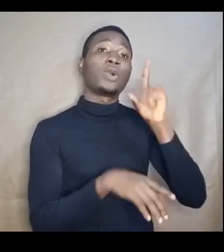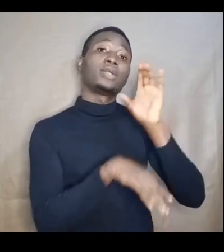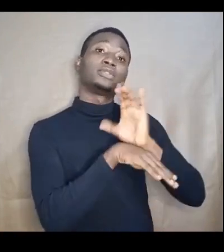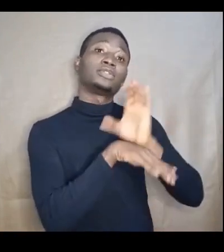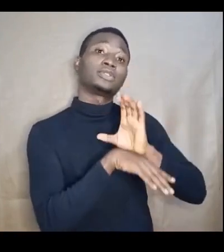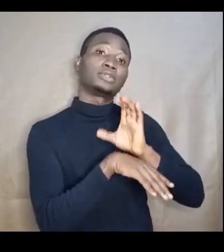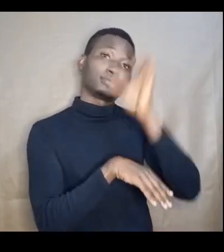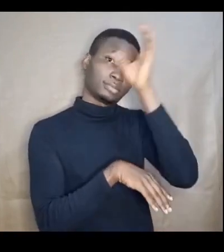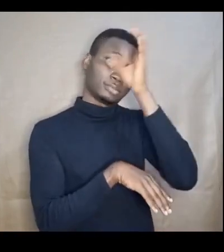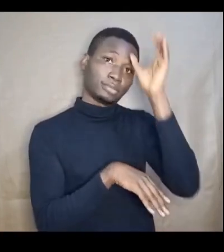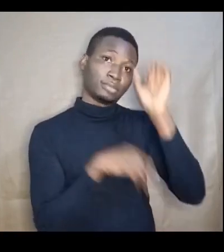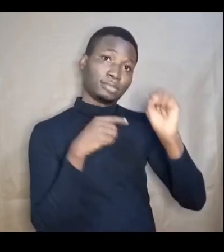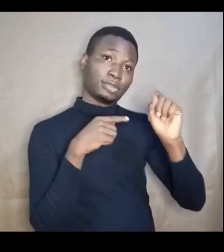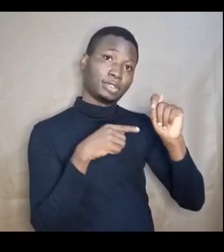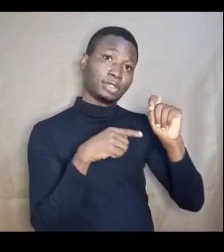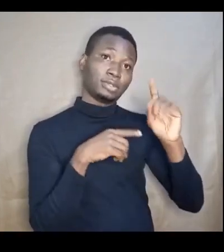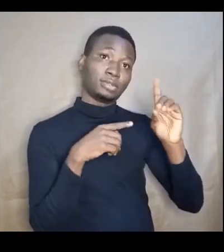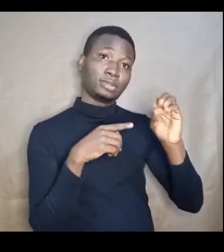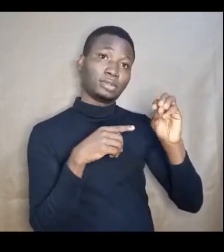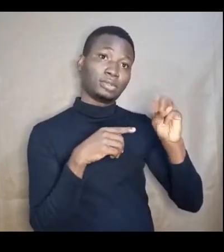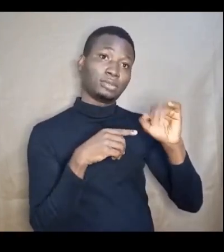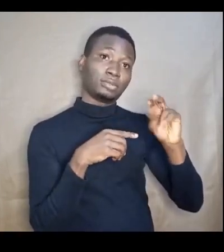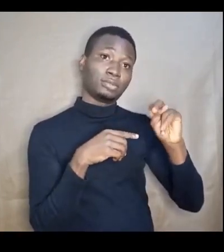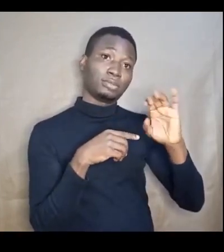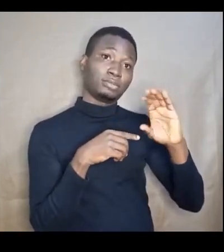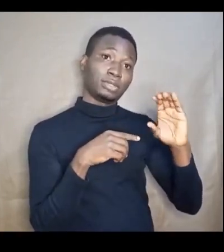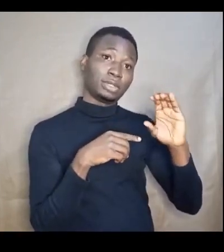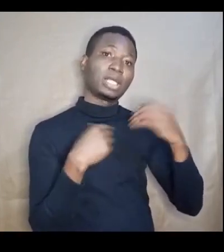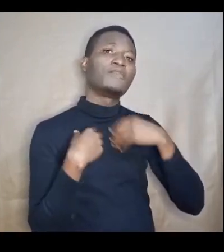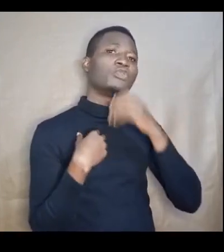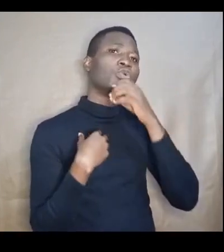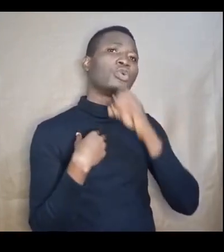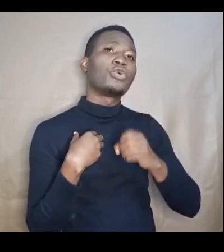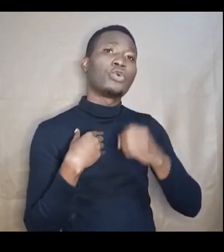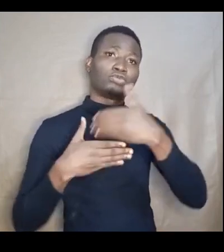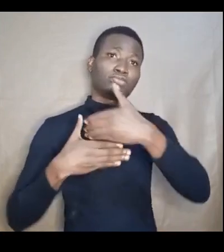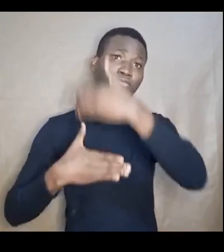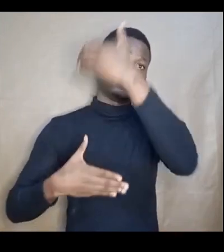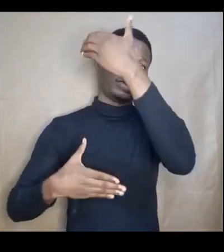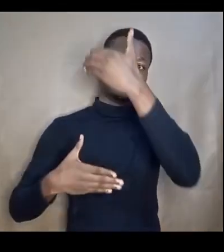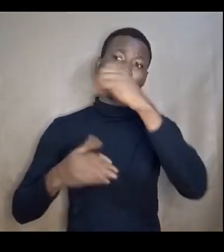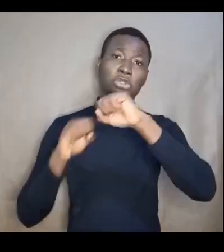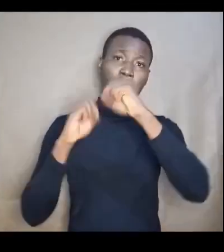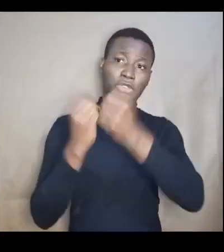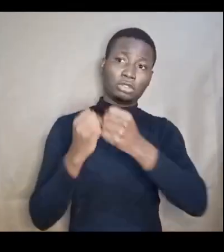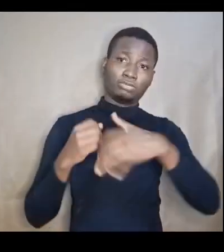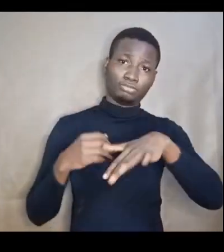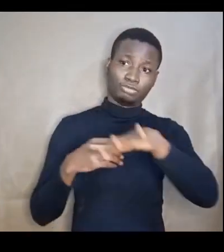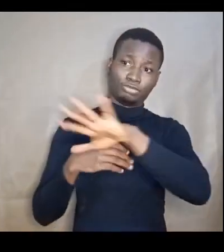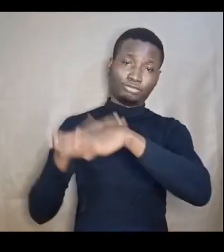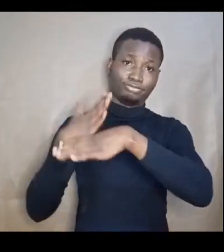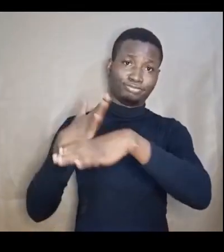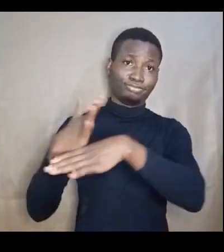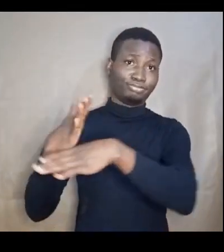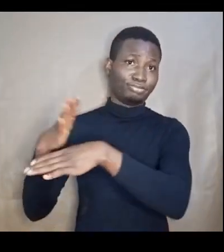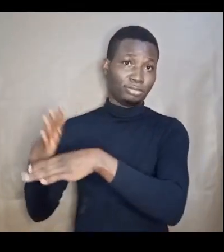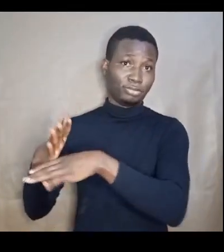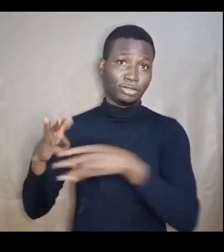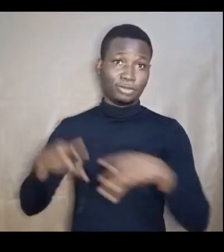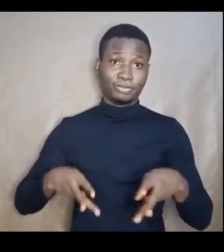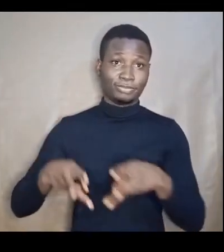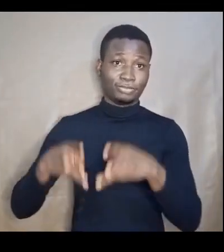Church, figure, involving the old fence wall and shops blocking the drainage channels, have also